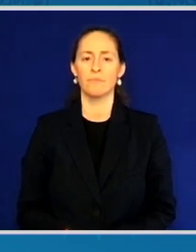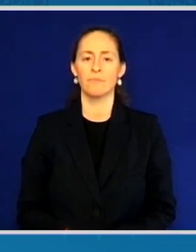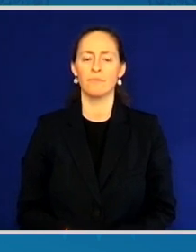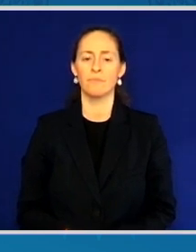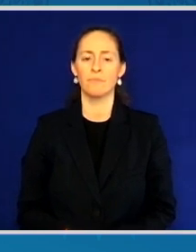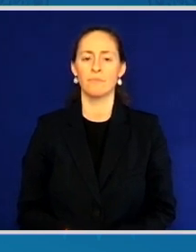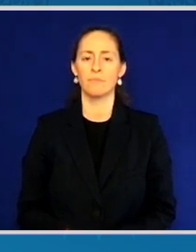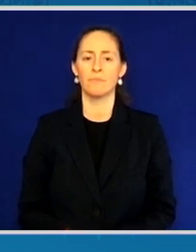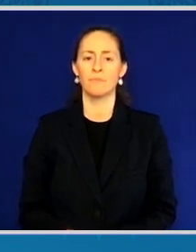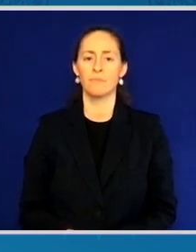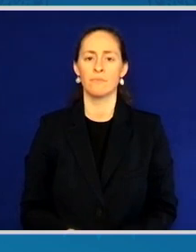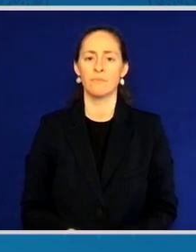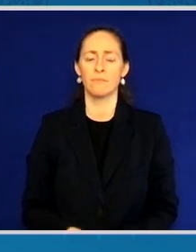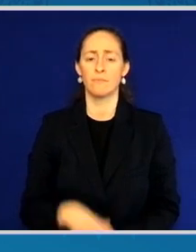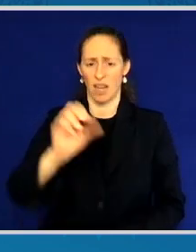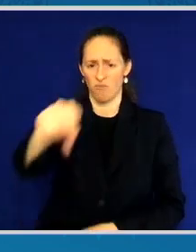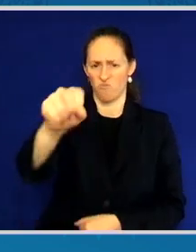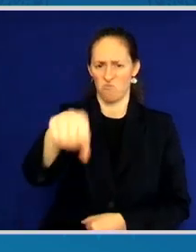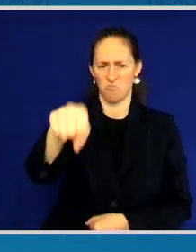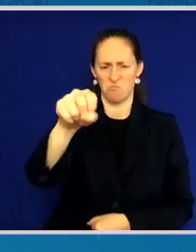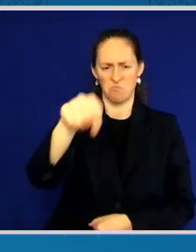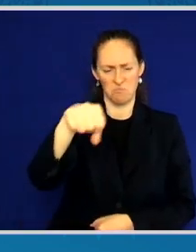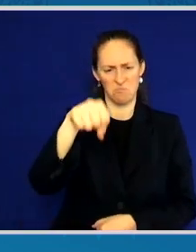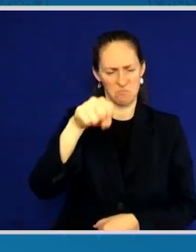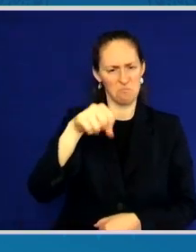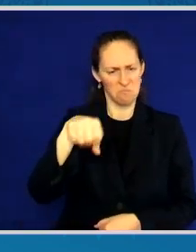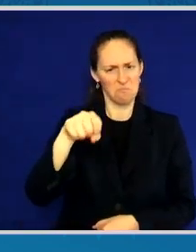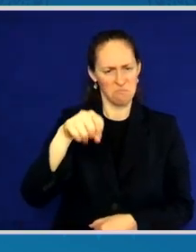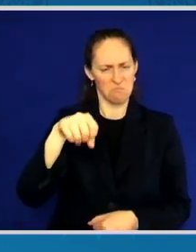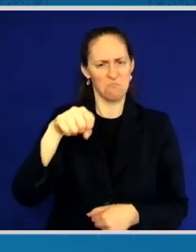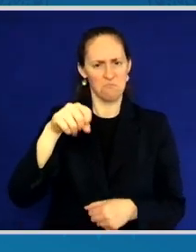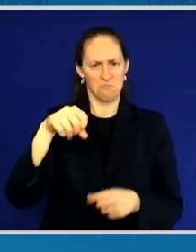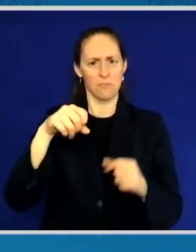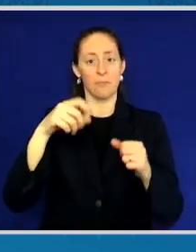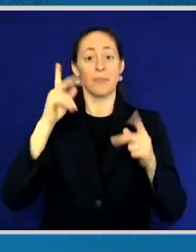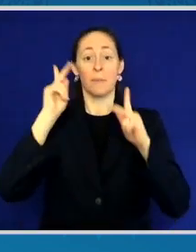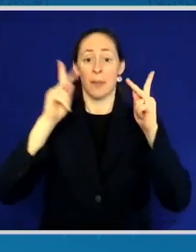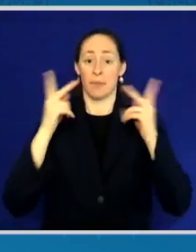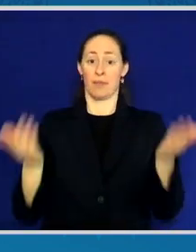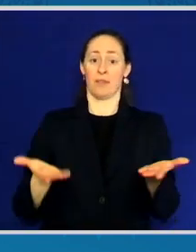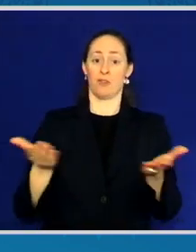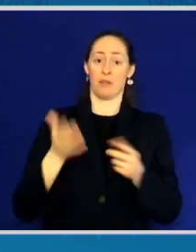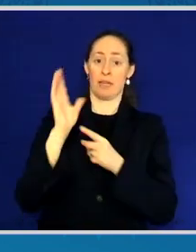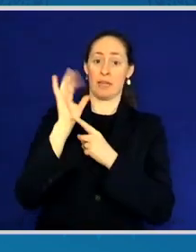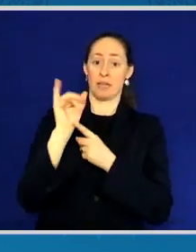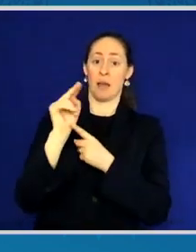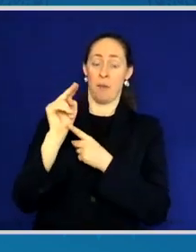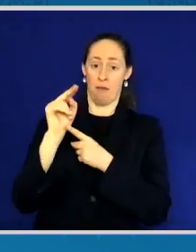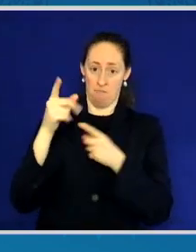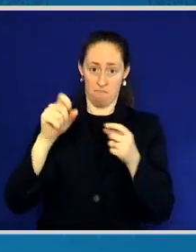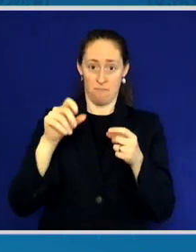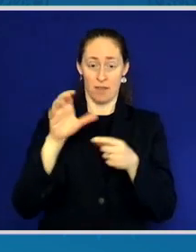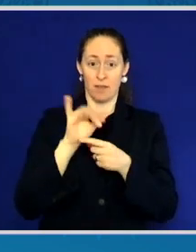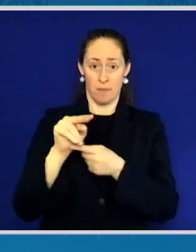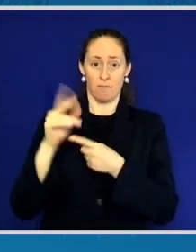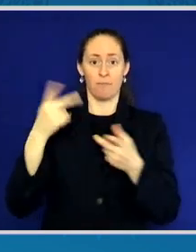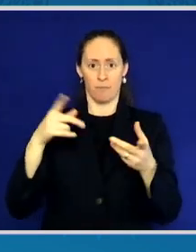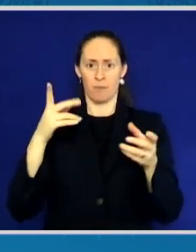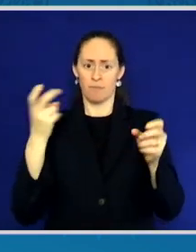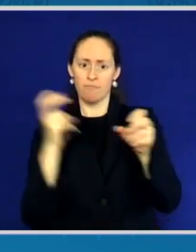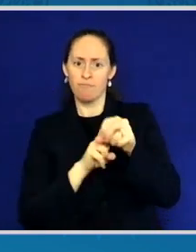you that when the people of Cincinnati get on those buses being driven by Troy Miller's